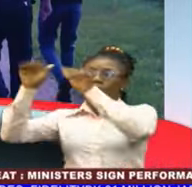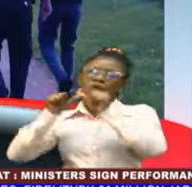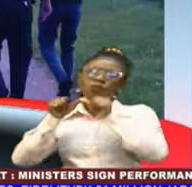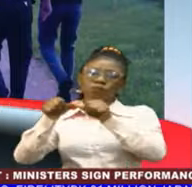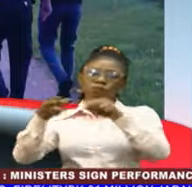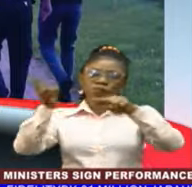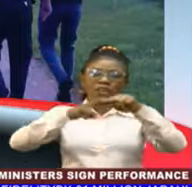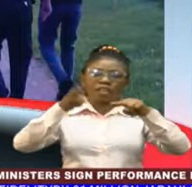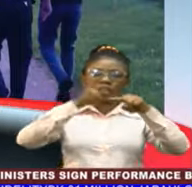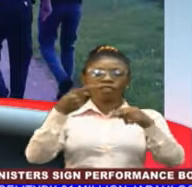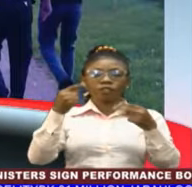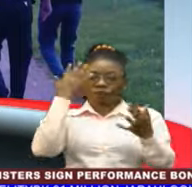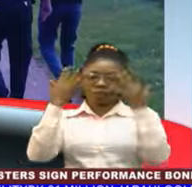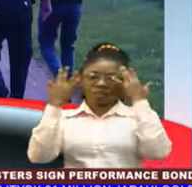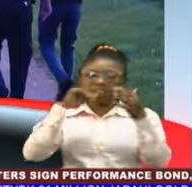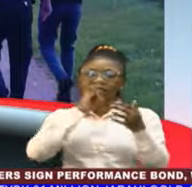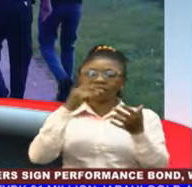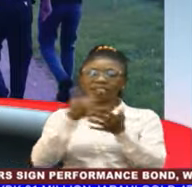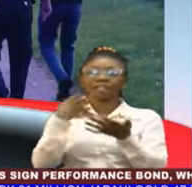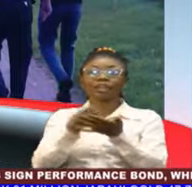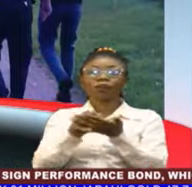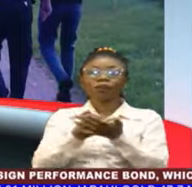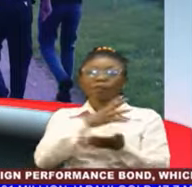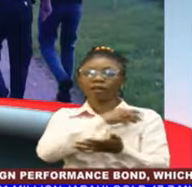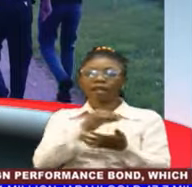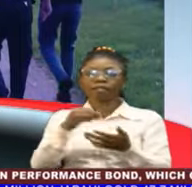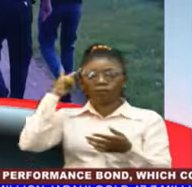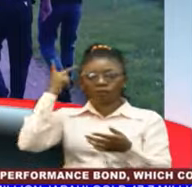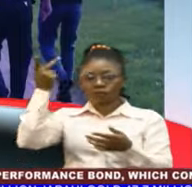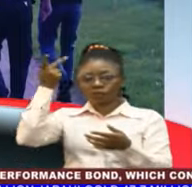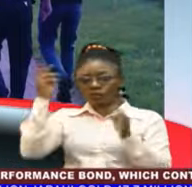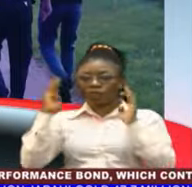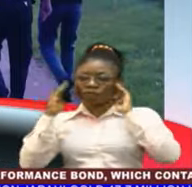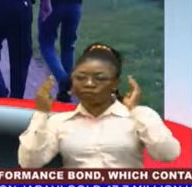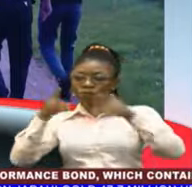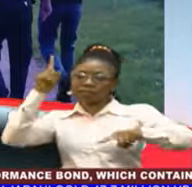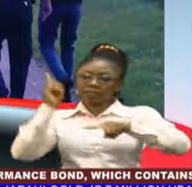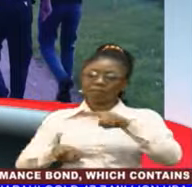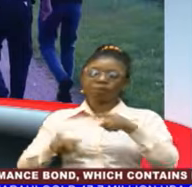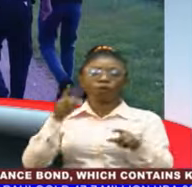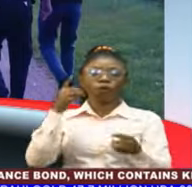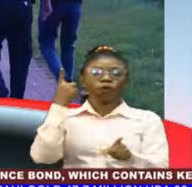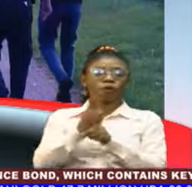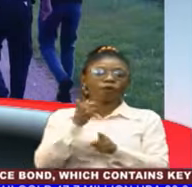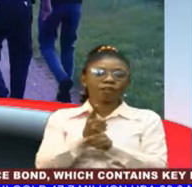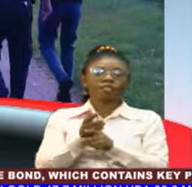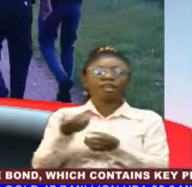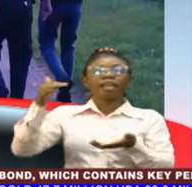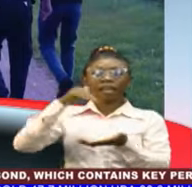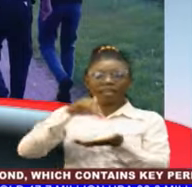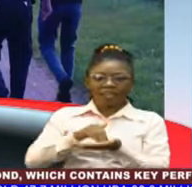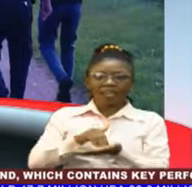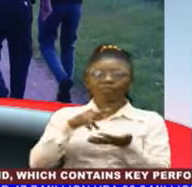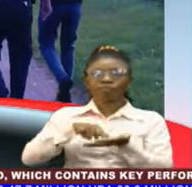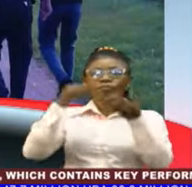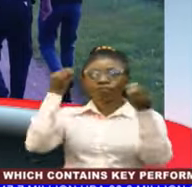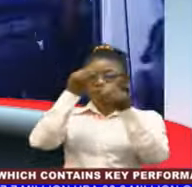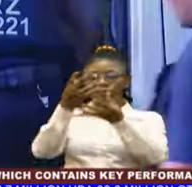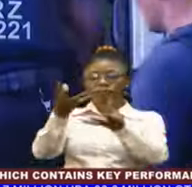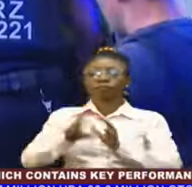The worry is that economic, political and social forecasts cannot be accurate. Again, Kolo Muhammad tells us